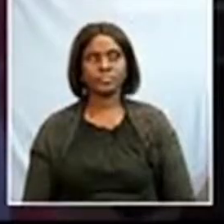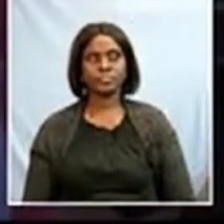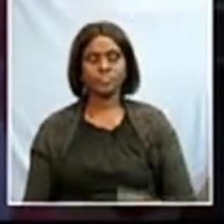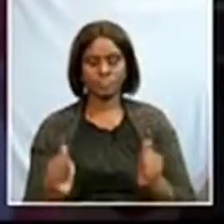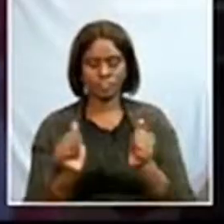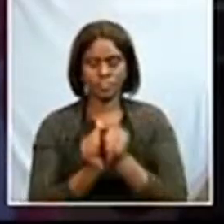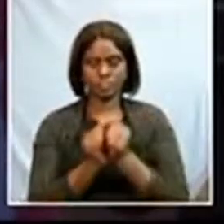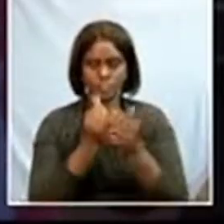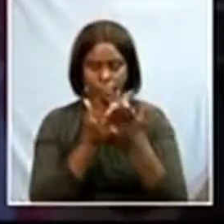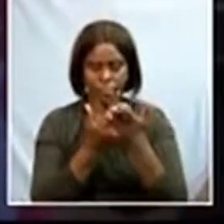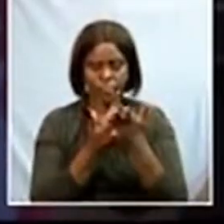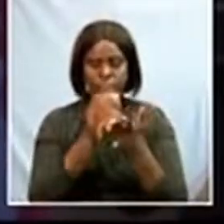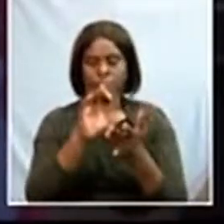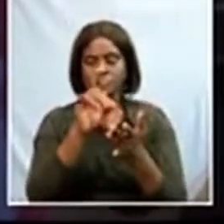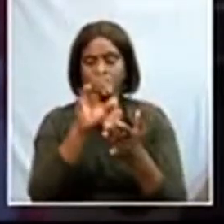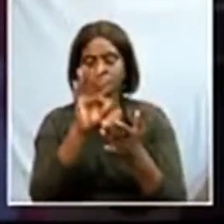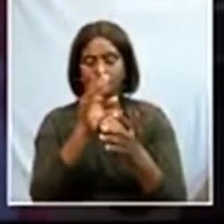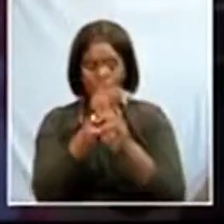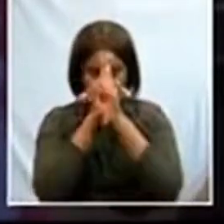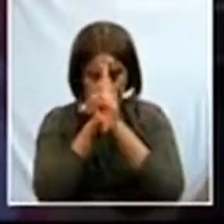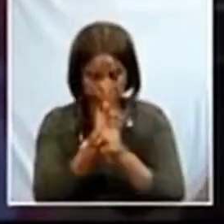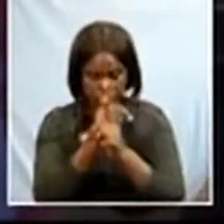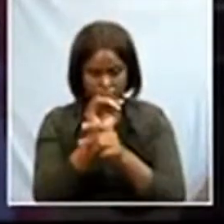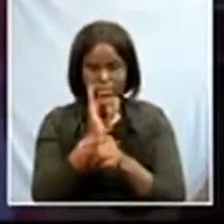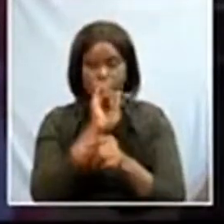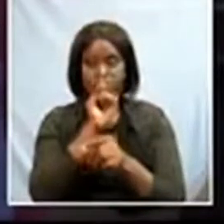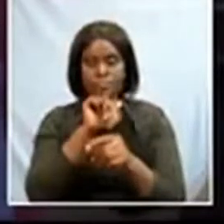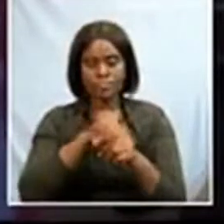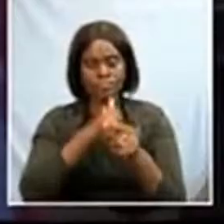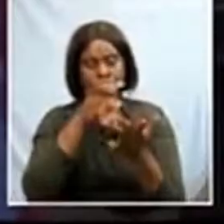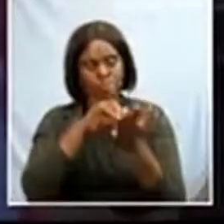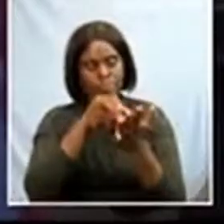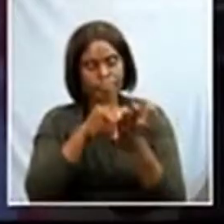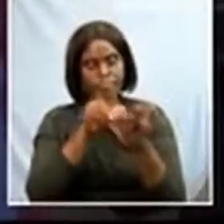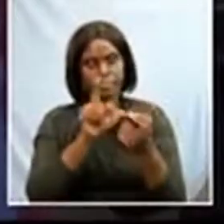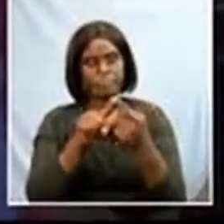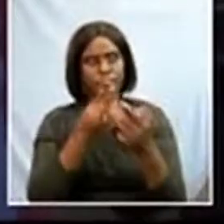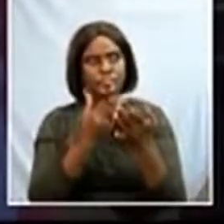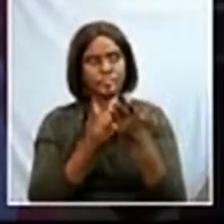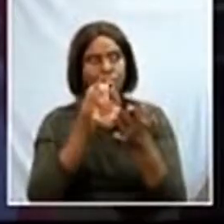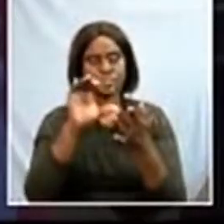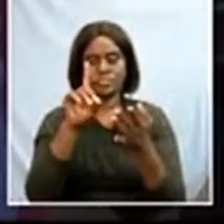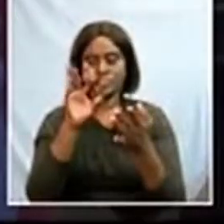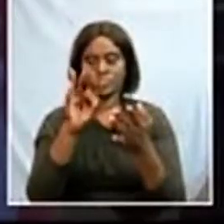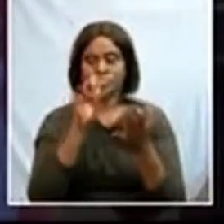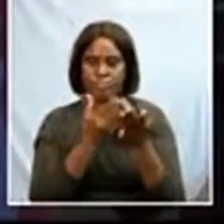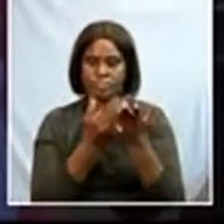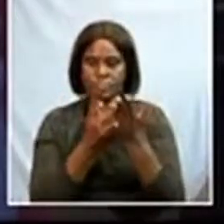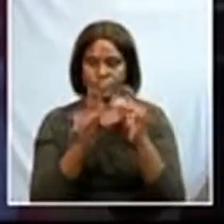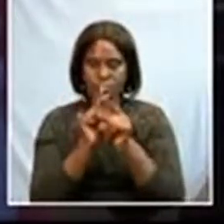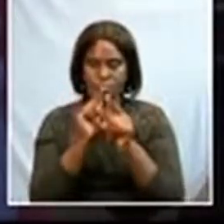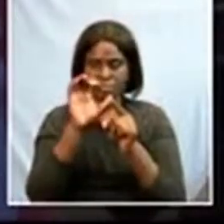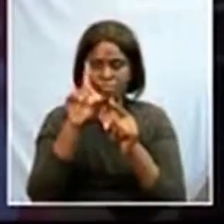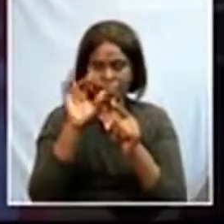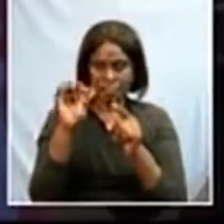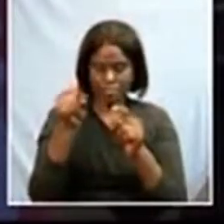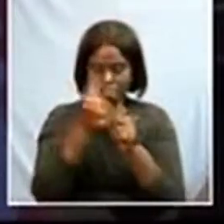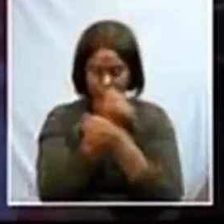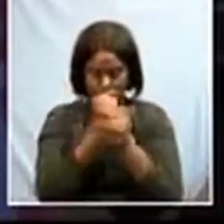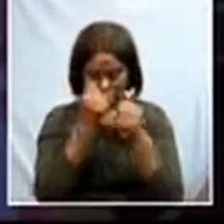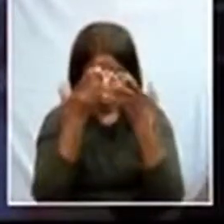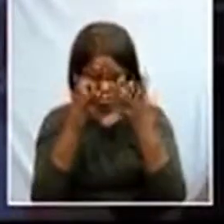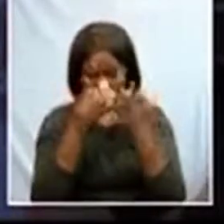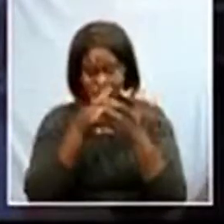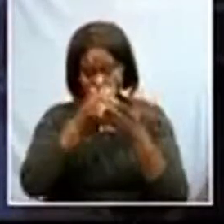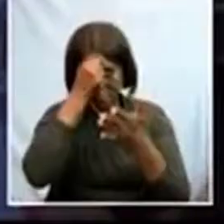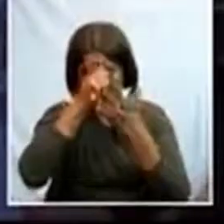regarding the CDF resolution, indeed we took this matter to CDF, and the CDF actually made resolutions that the